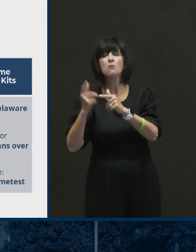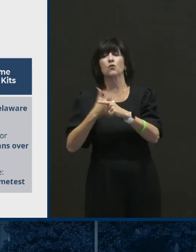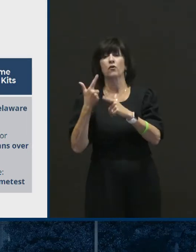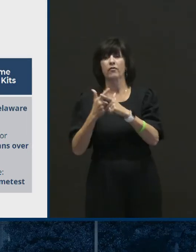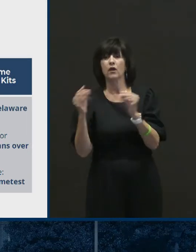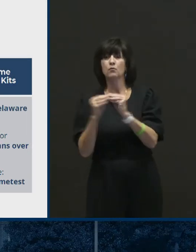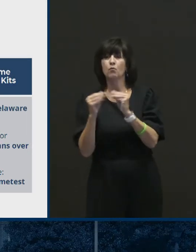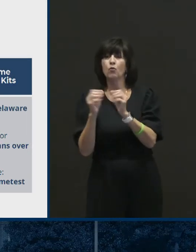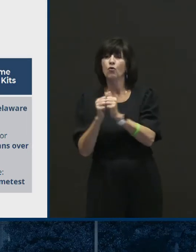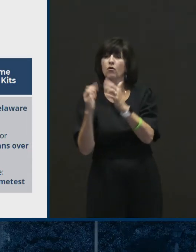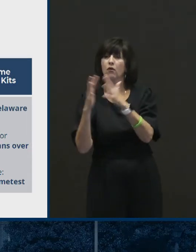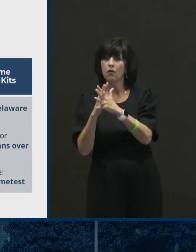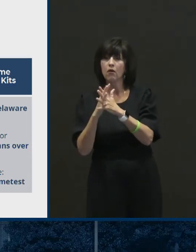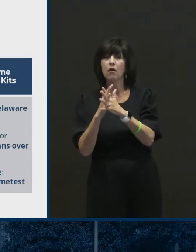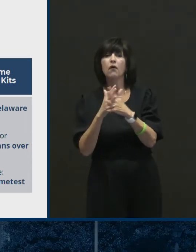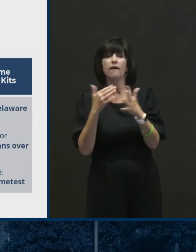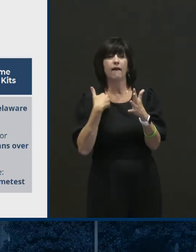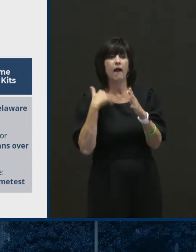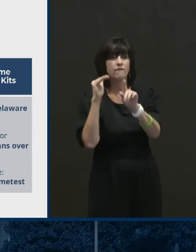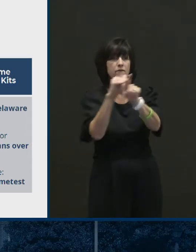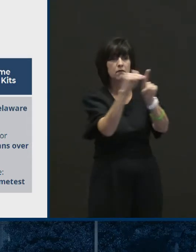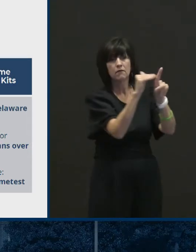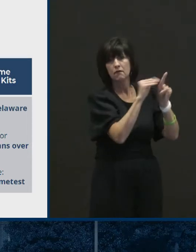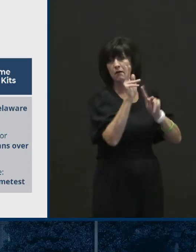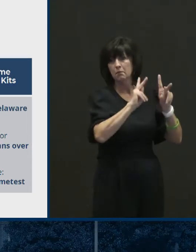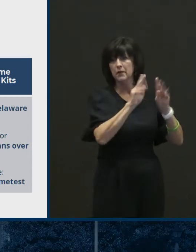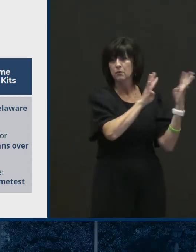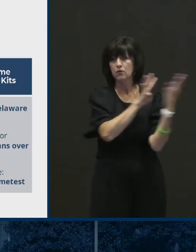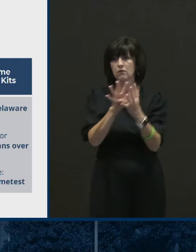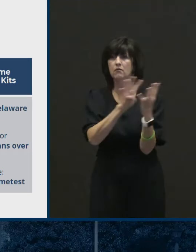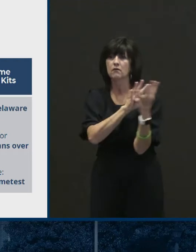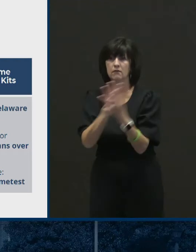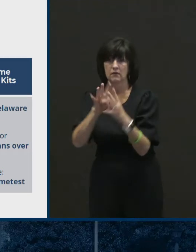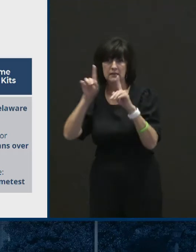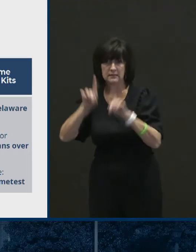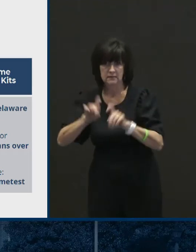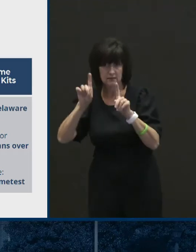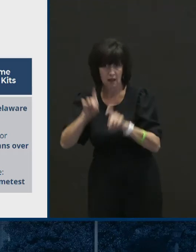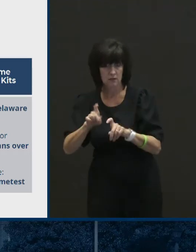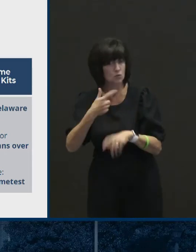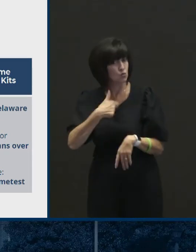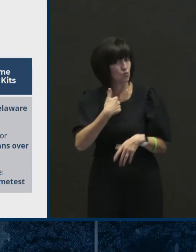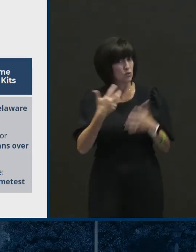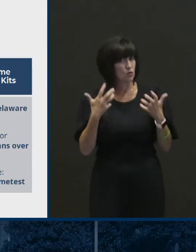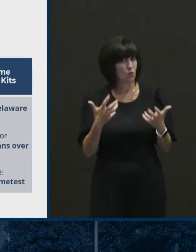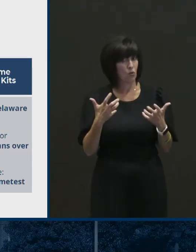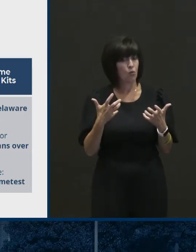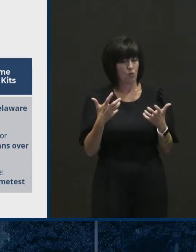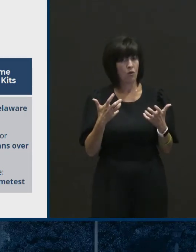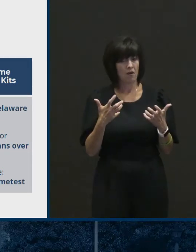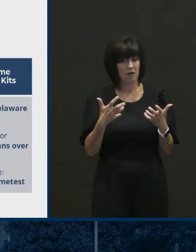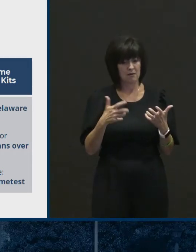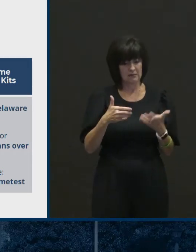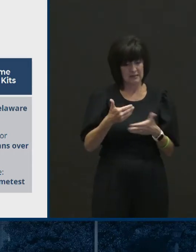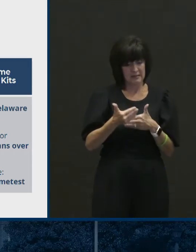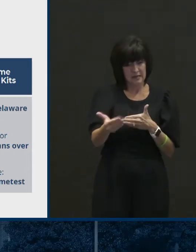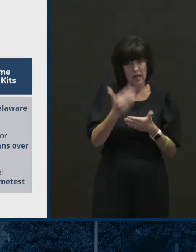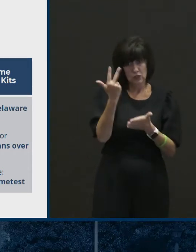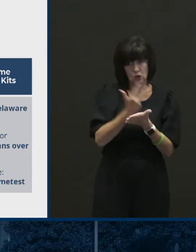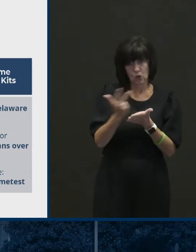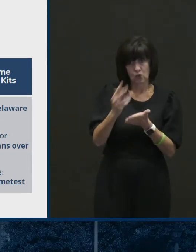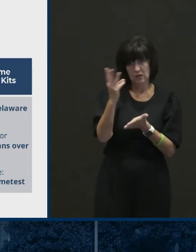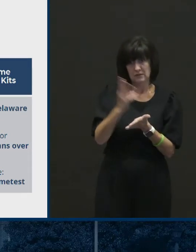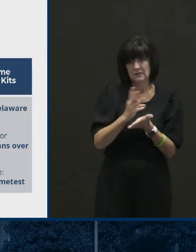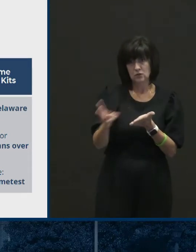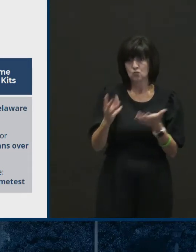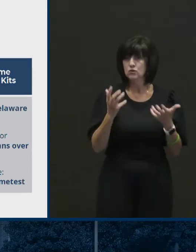another several school districts back into the classroom in a hybrid fashion over the next 3 to 6 weeks. We want to make sure we're able